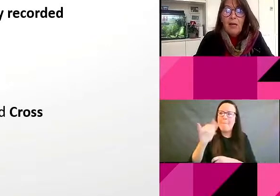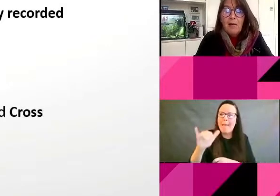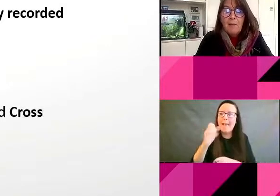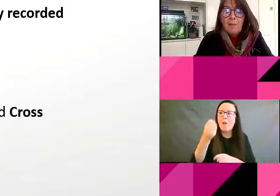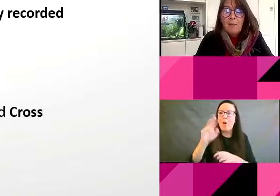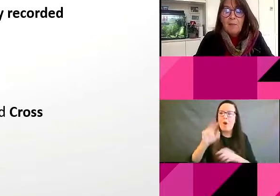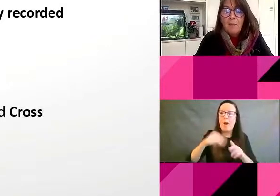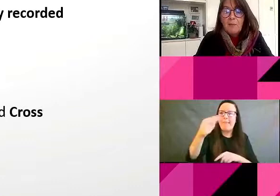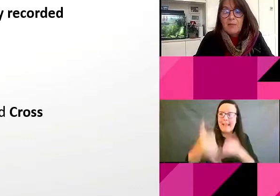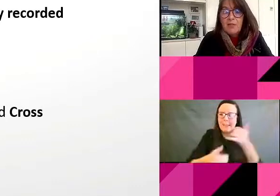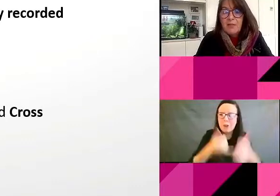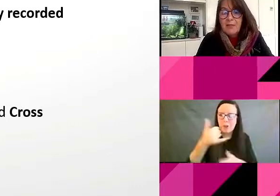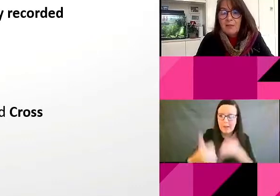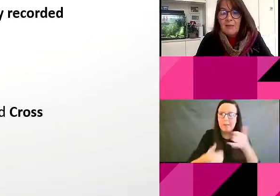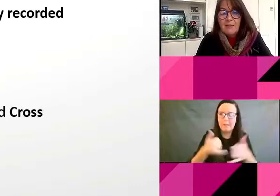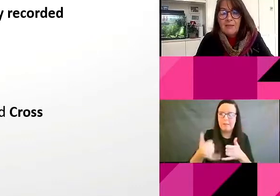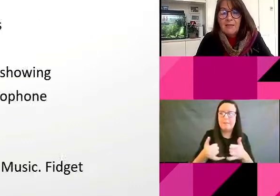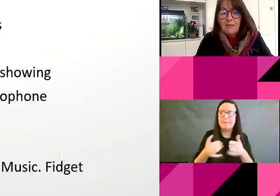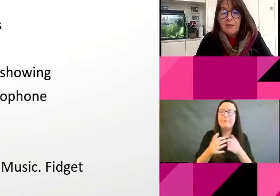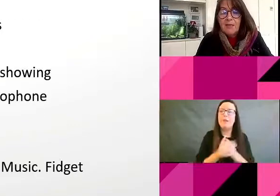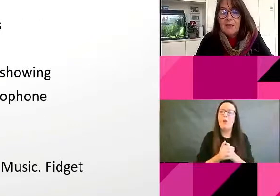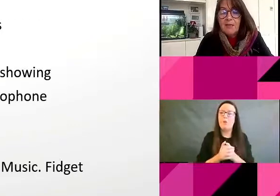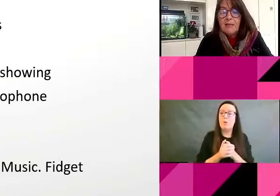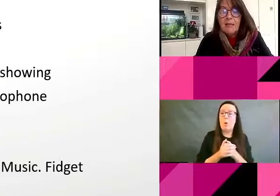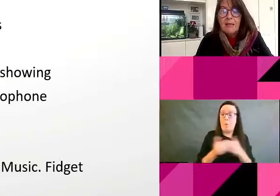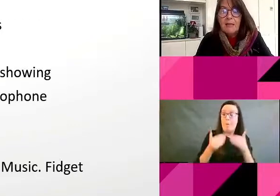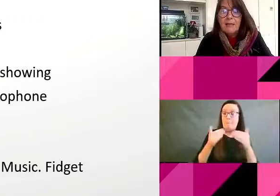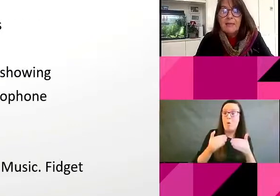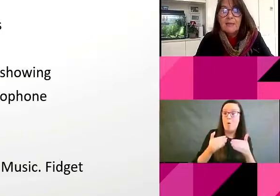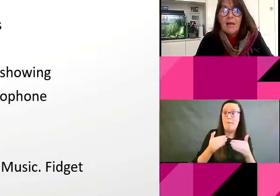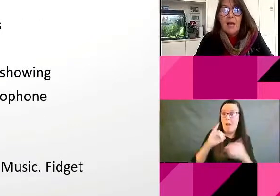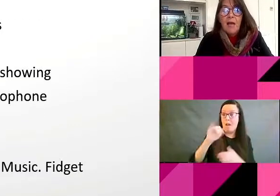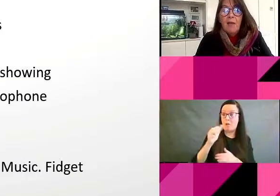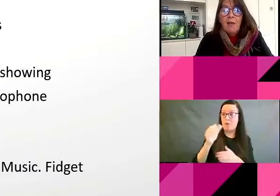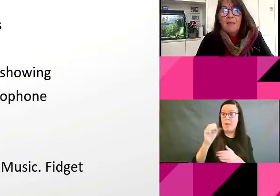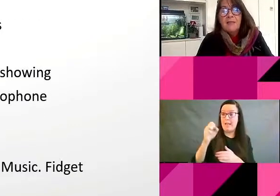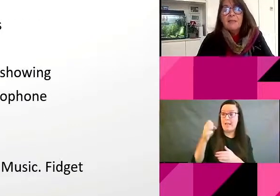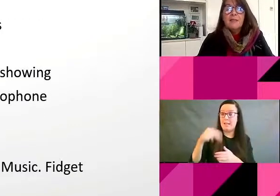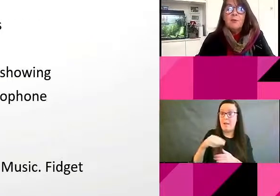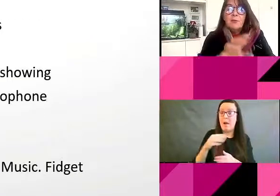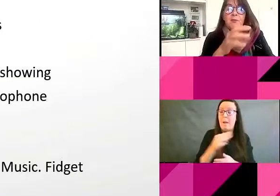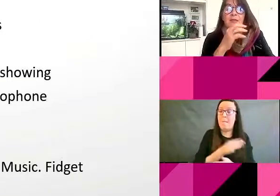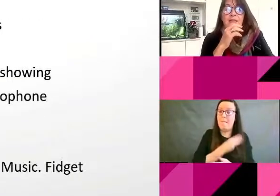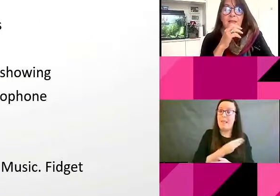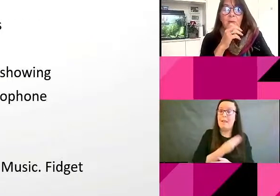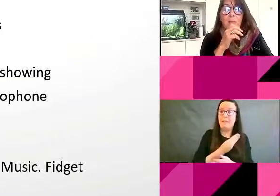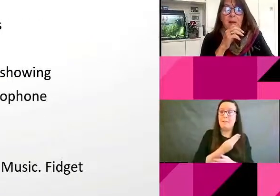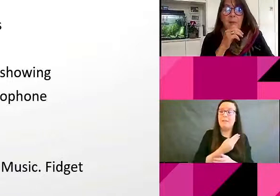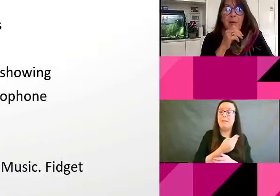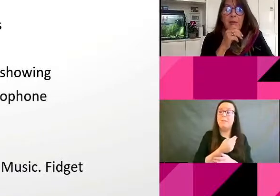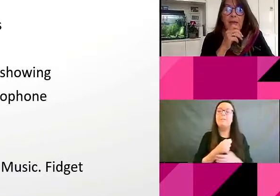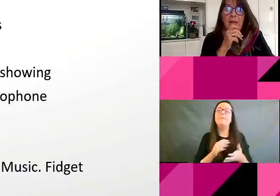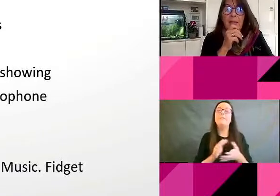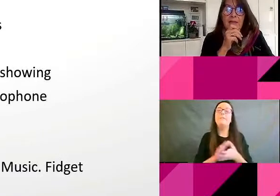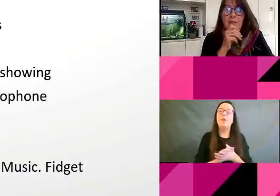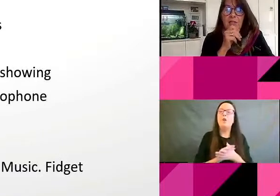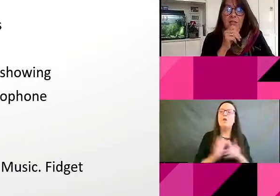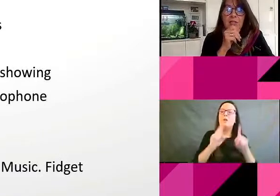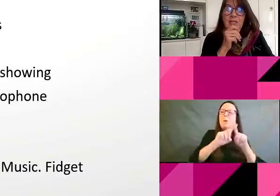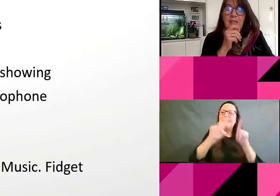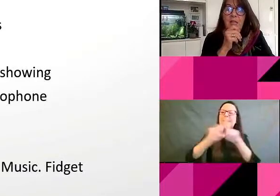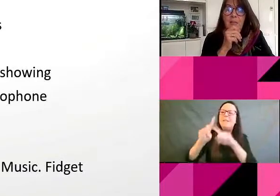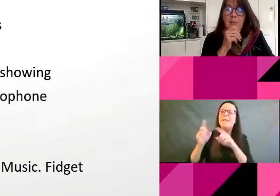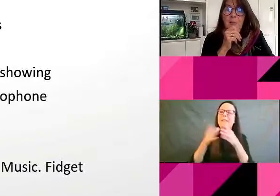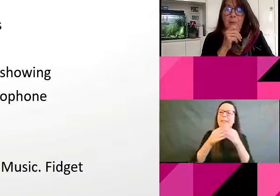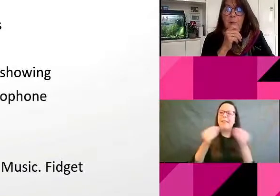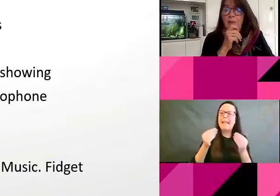on, Jason, please, with the next slides. These are sort of things that we might be looking at,